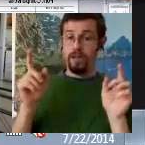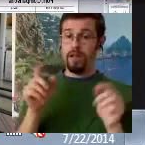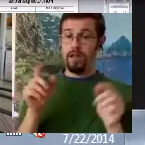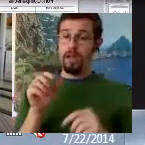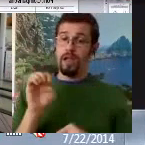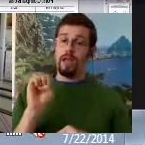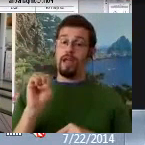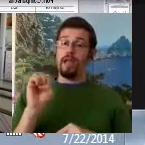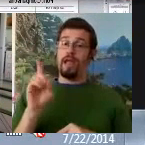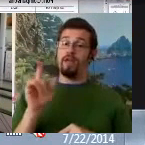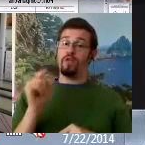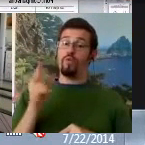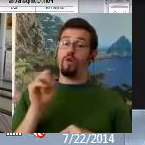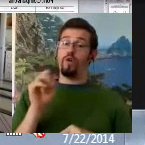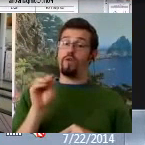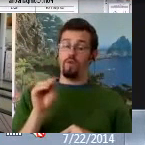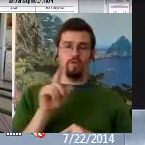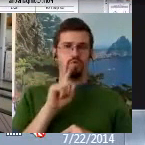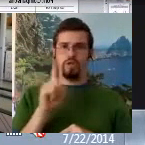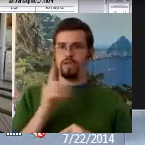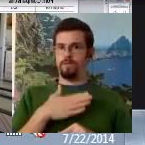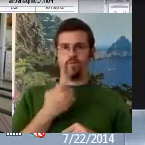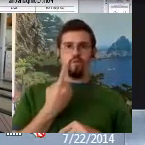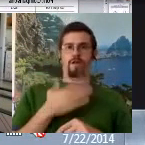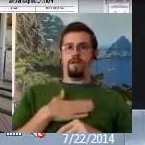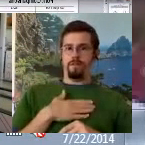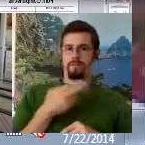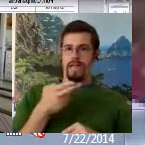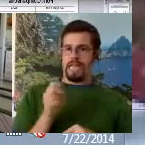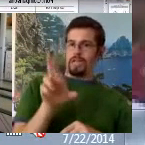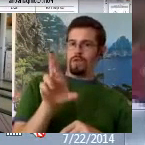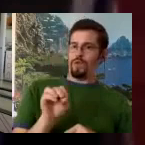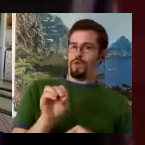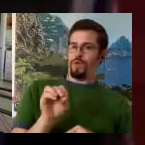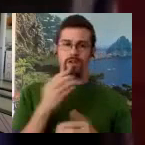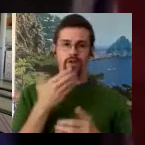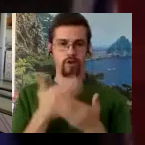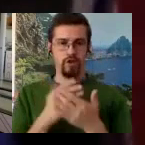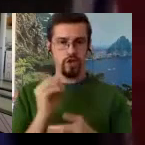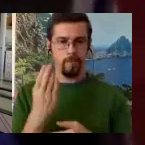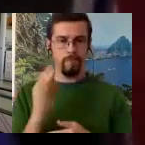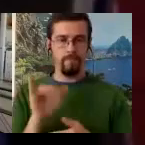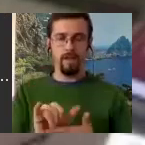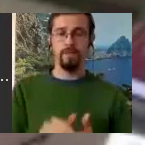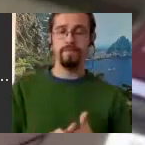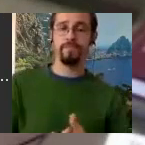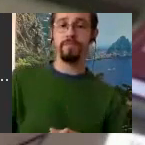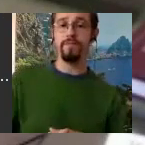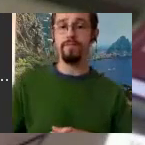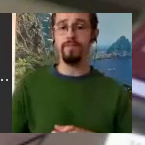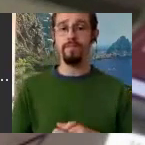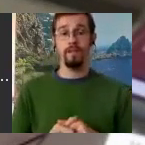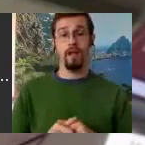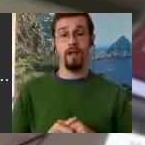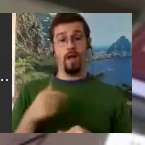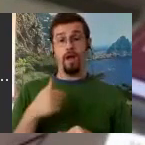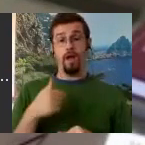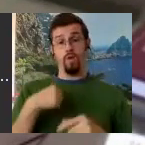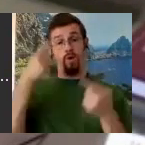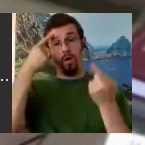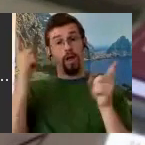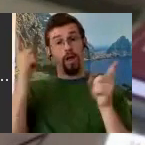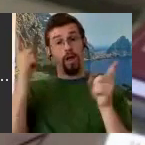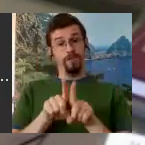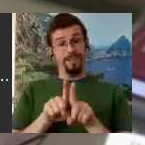one of my heroes. He did a really great job on this. Wow. By the way, I agree with you. He's one of my heroes